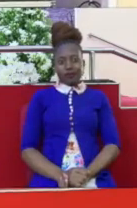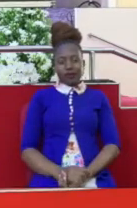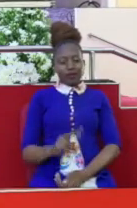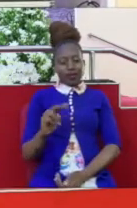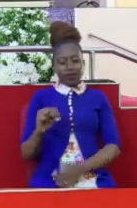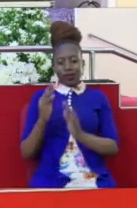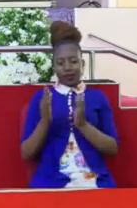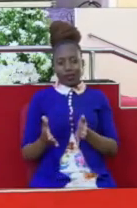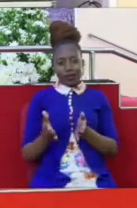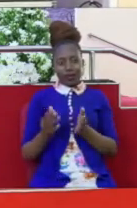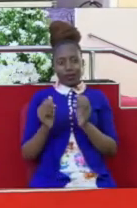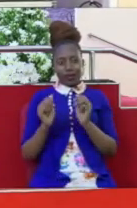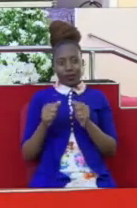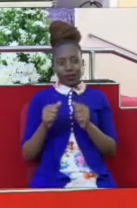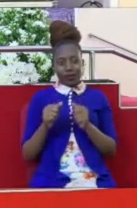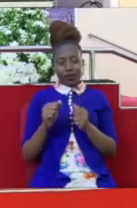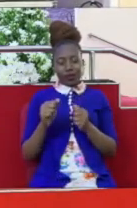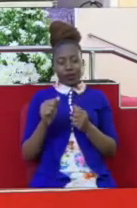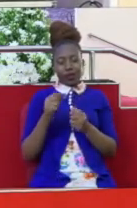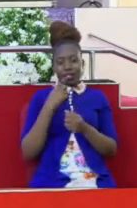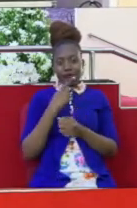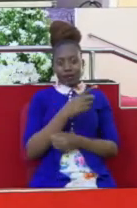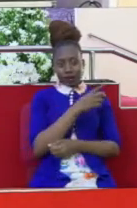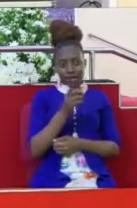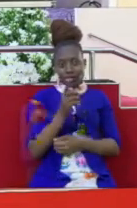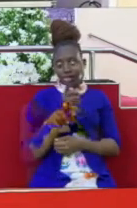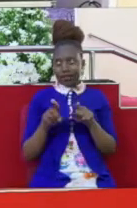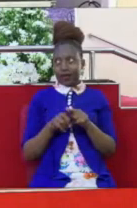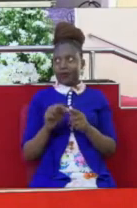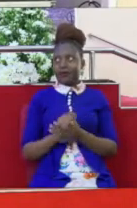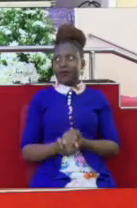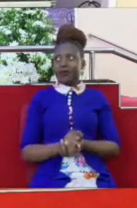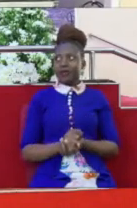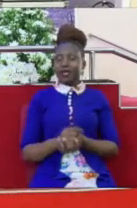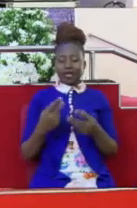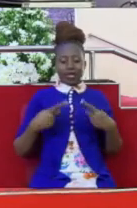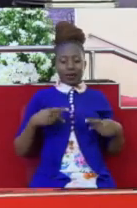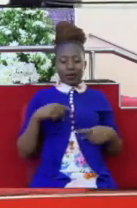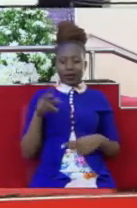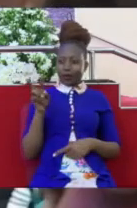mwingine. Those watching, they've already forgotten it. Wale ambao wanatazama watasahau.